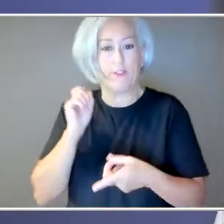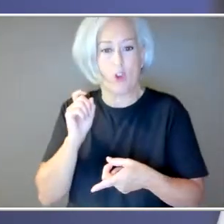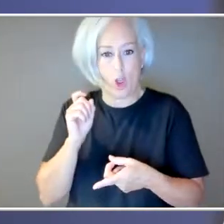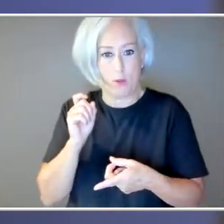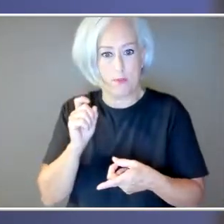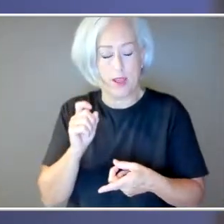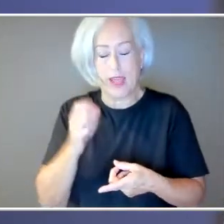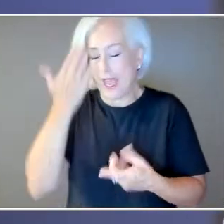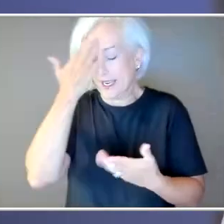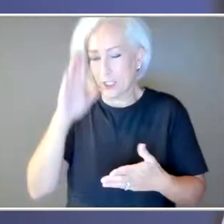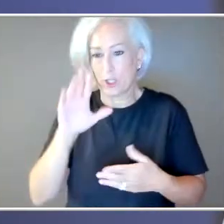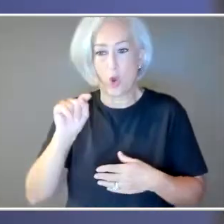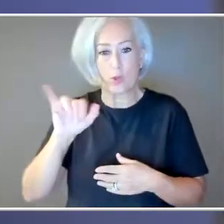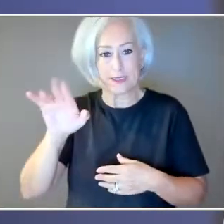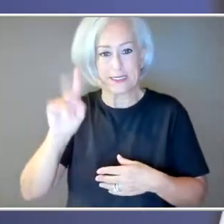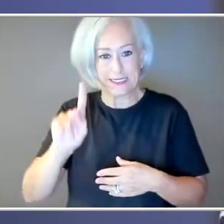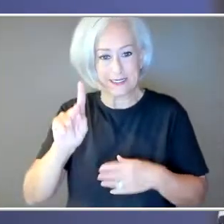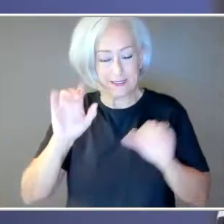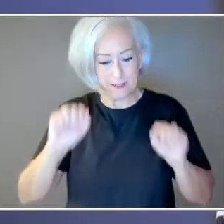cause.